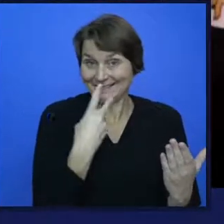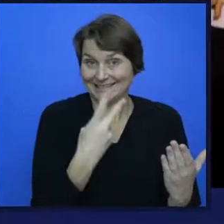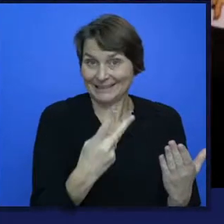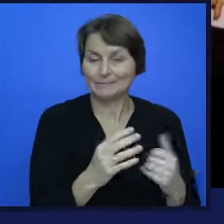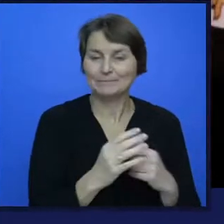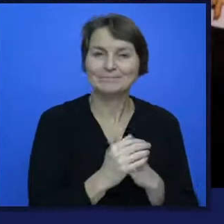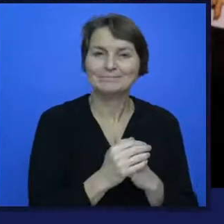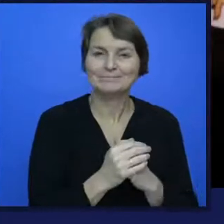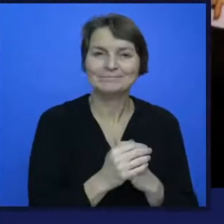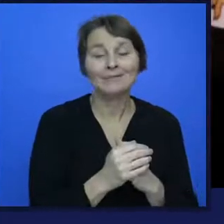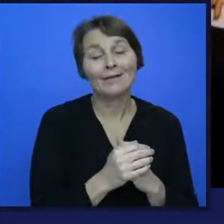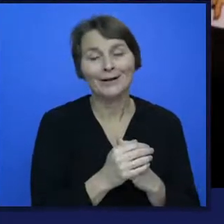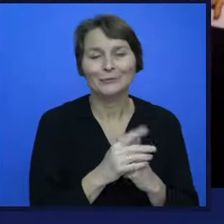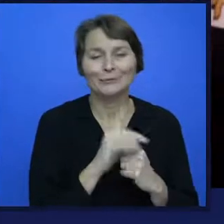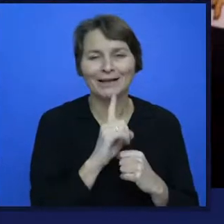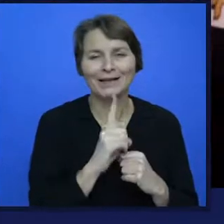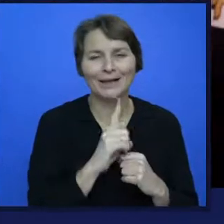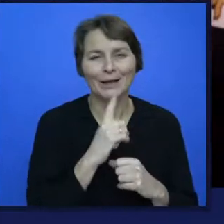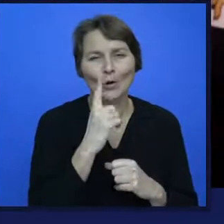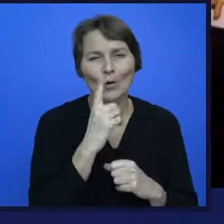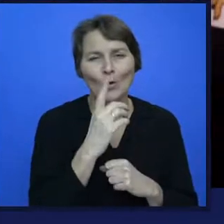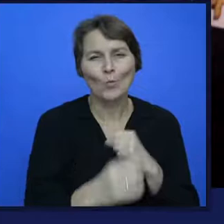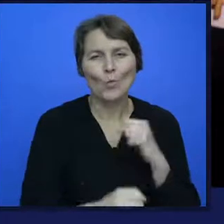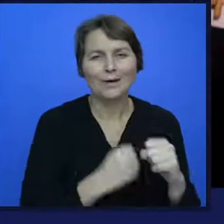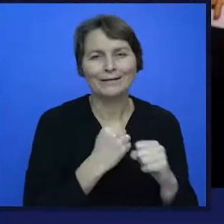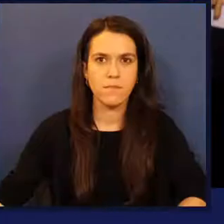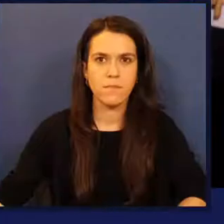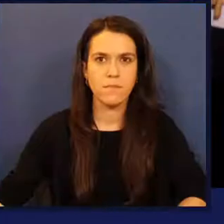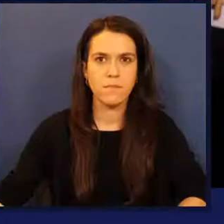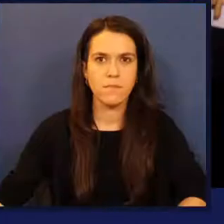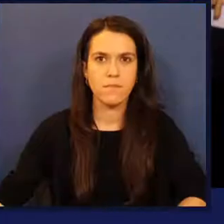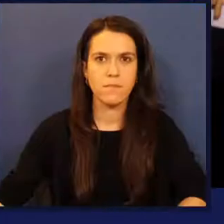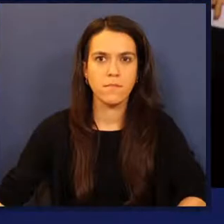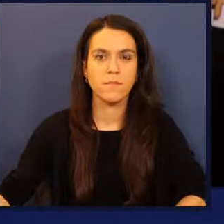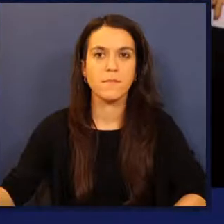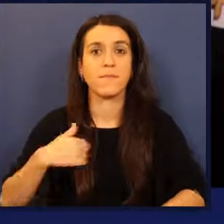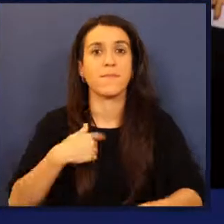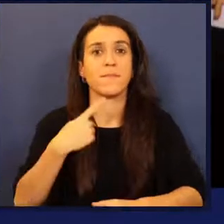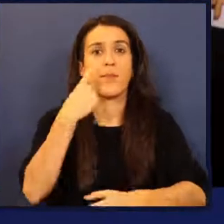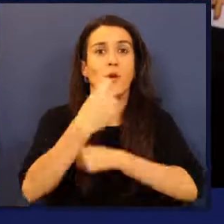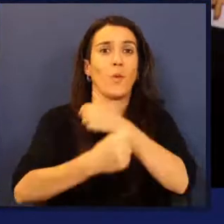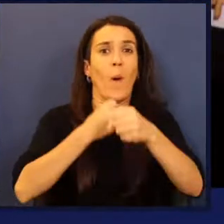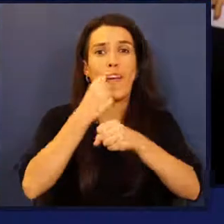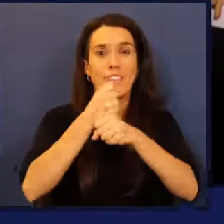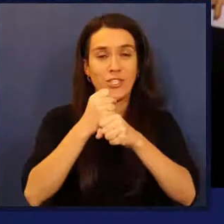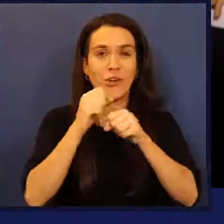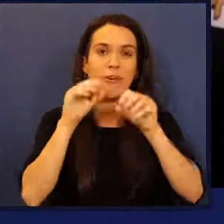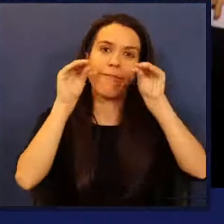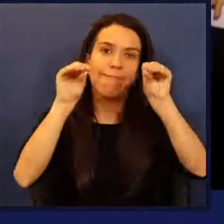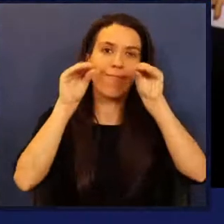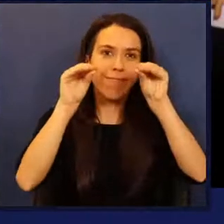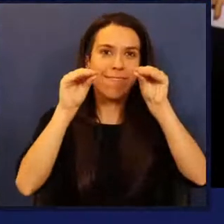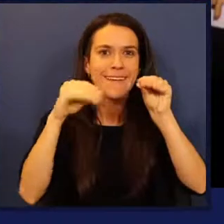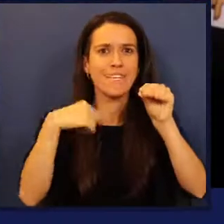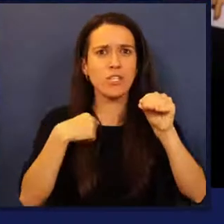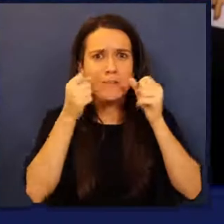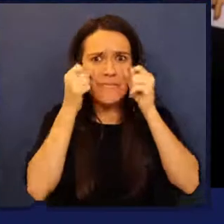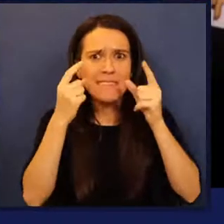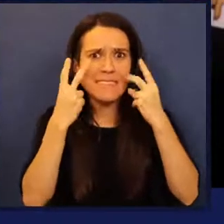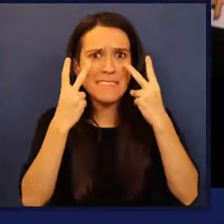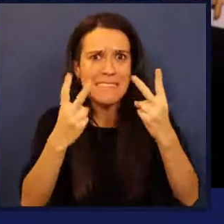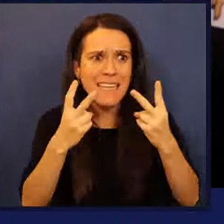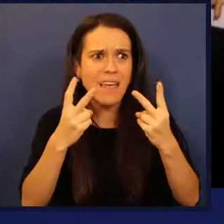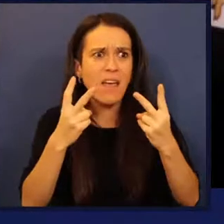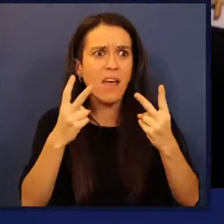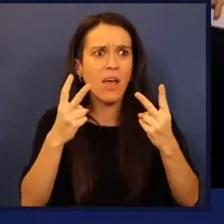through like a year of grad school for for like 20 minutes. You recognize that it's not doing anything